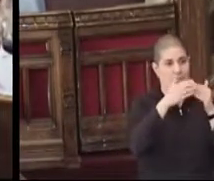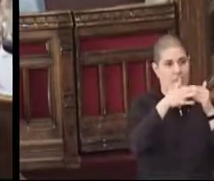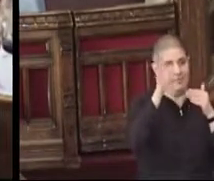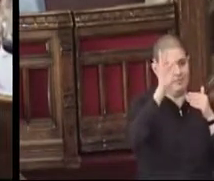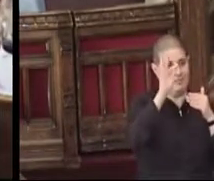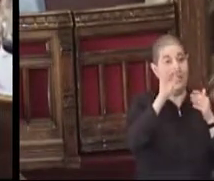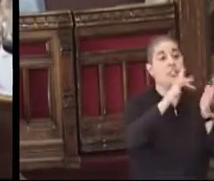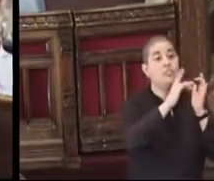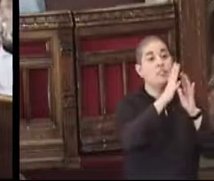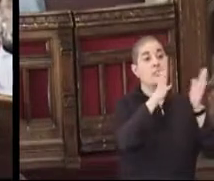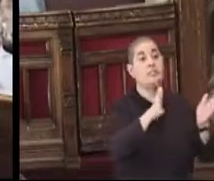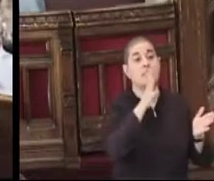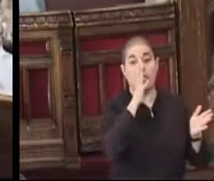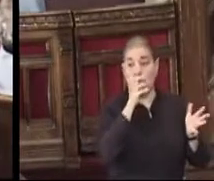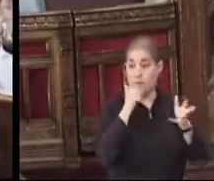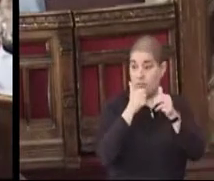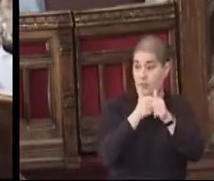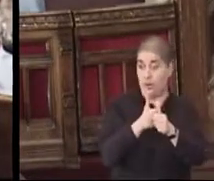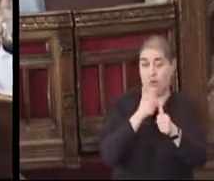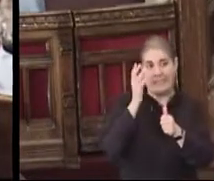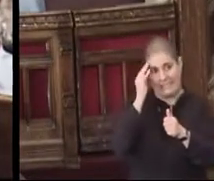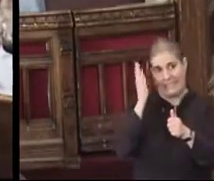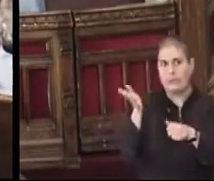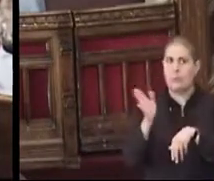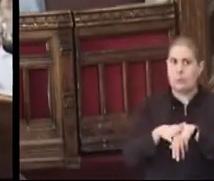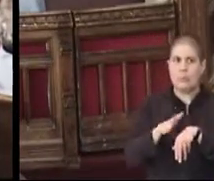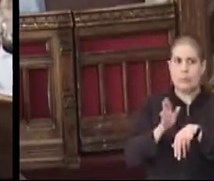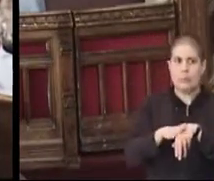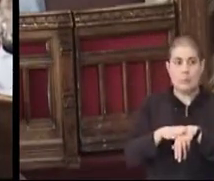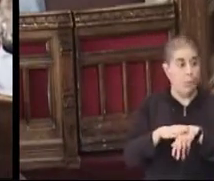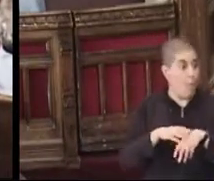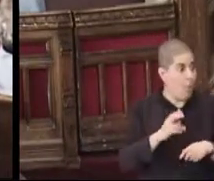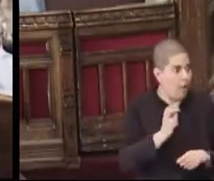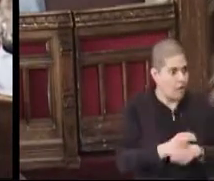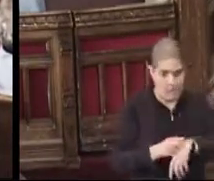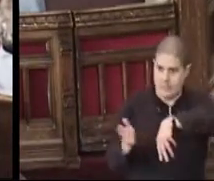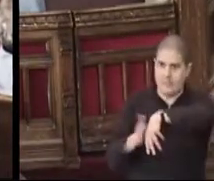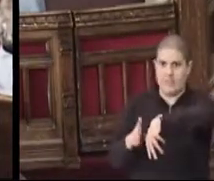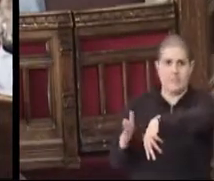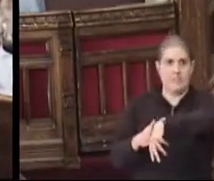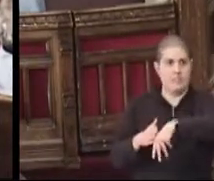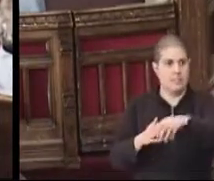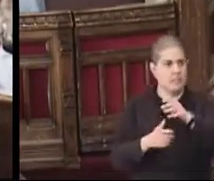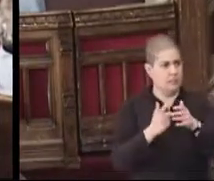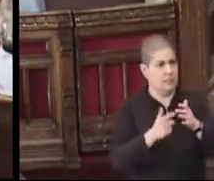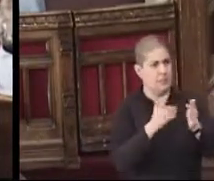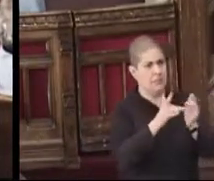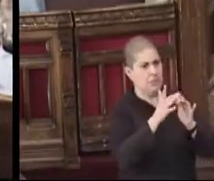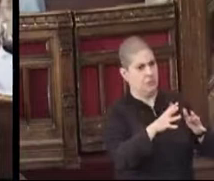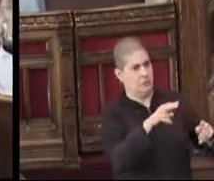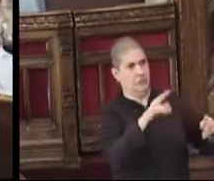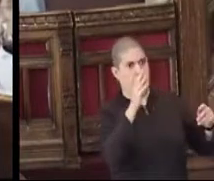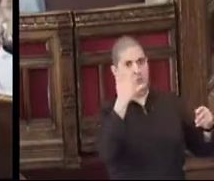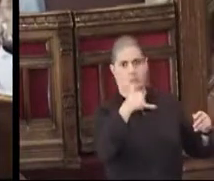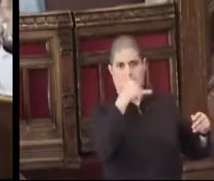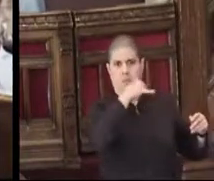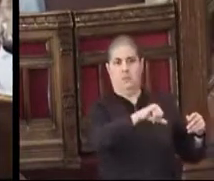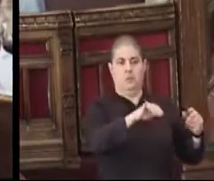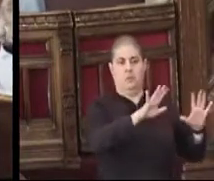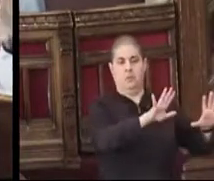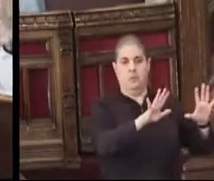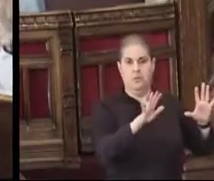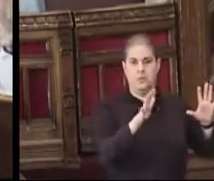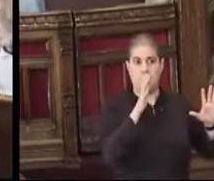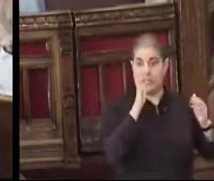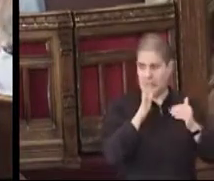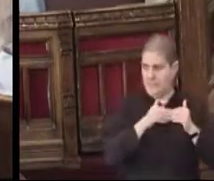he first talked to them about the price they would have to pay. It sounds harsh. He even sounds snarky at times. He's certainly not making